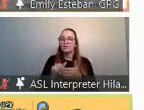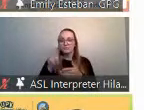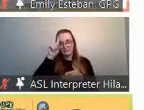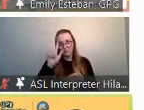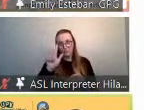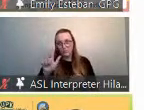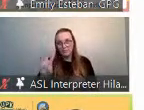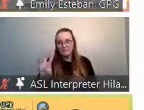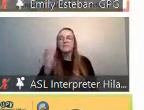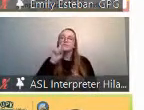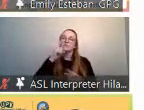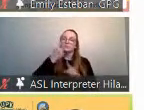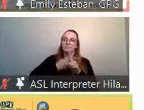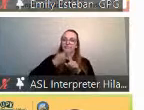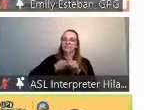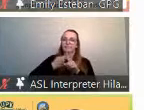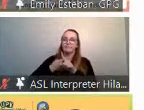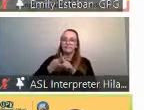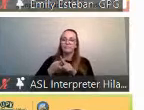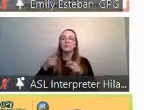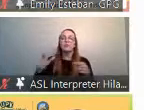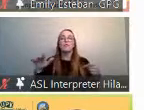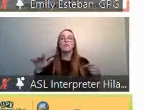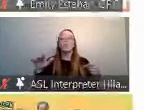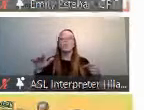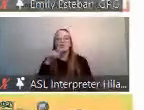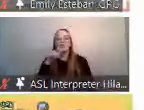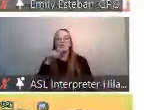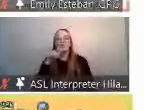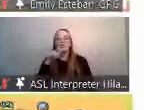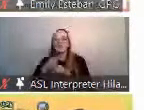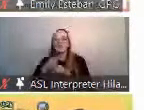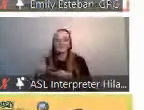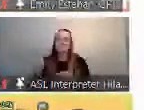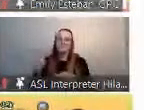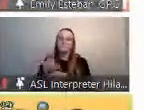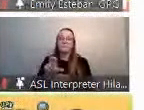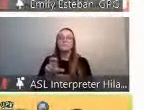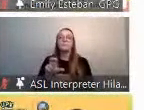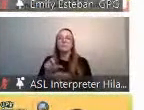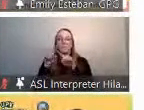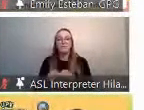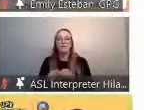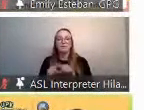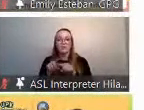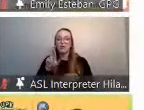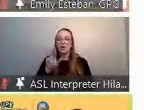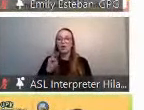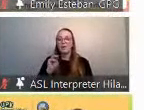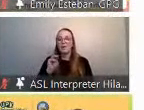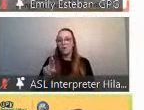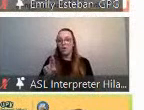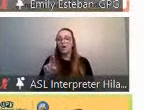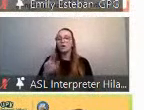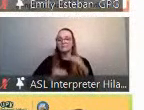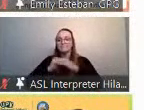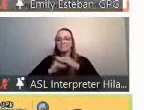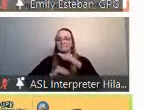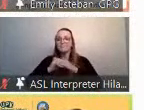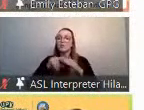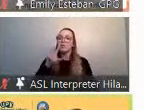$2,268.26 per month, where the full-time monthly reimbursement based off the RMR ceilings are